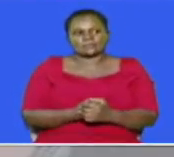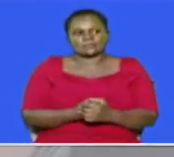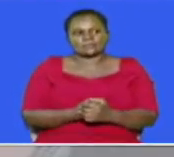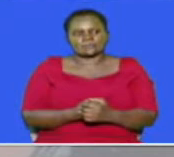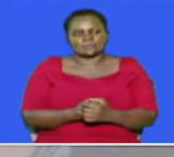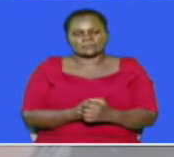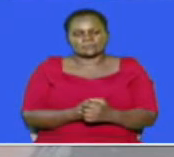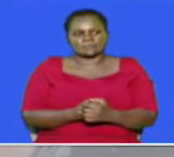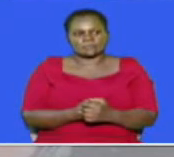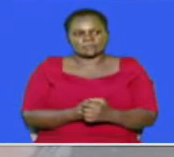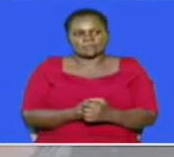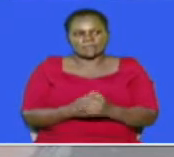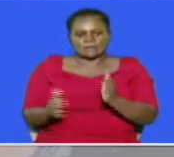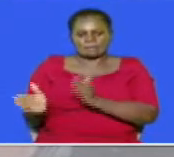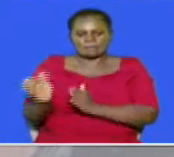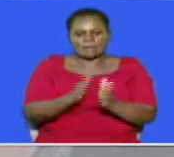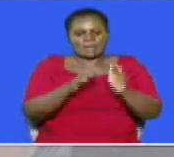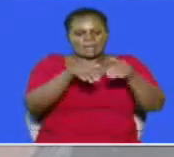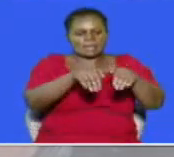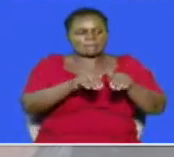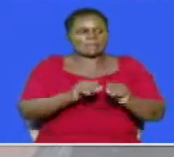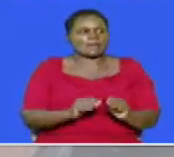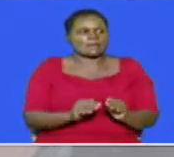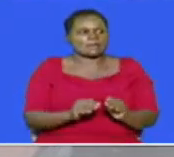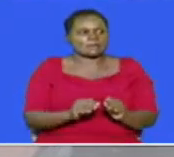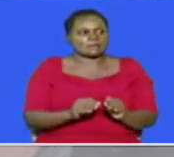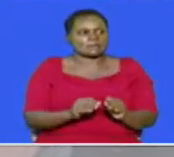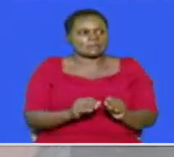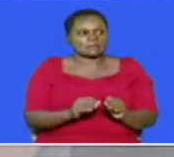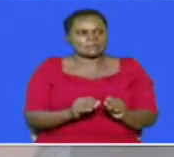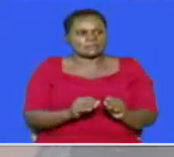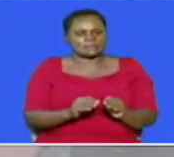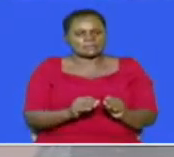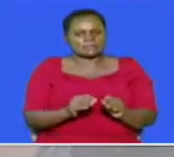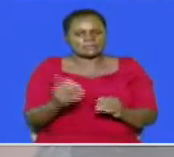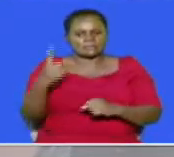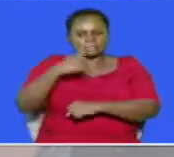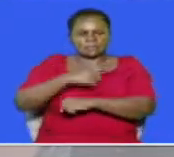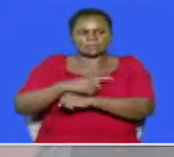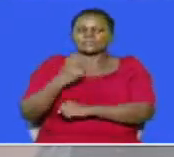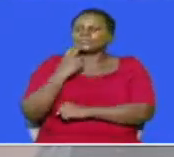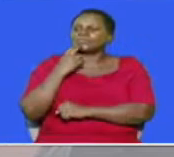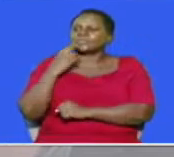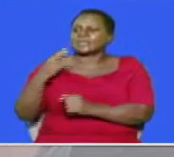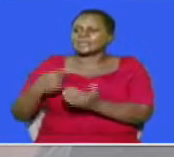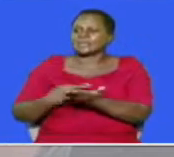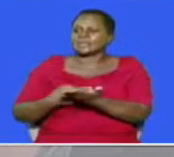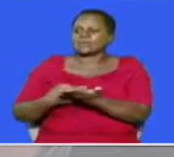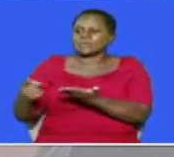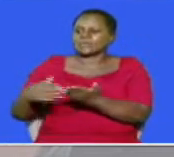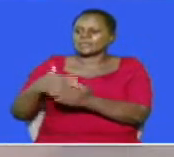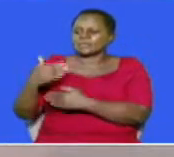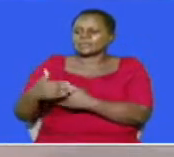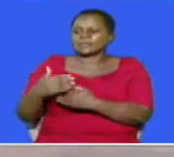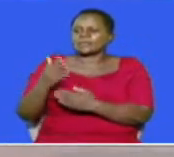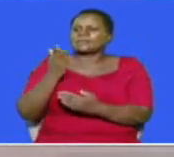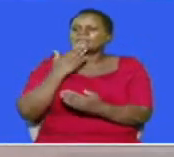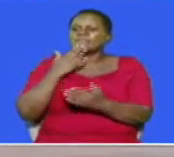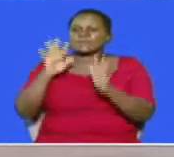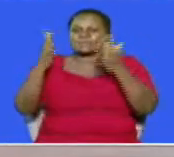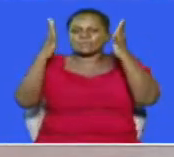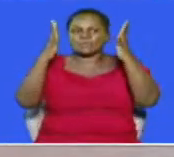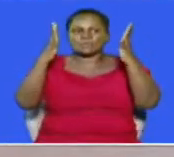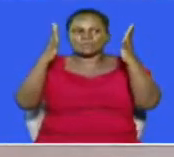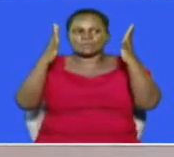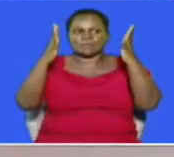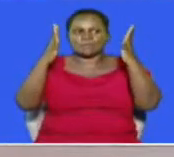inhuman. Burial preparations for the late Memusi are in top gear, with the burial date set for Tuesday next week. Funeral ceremony will be held at